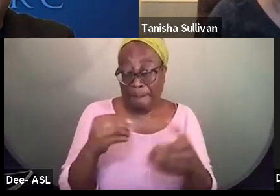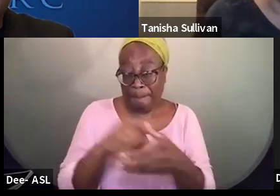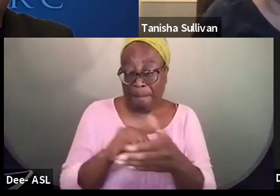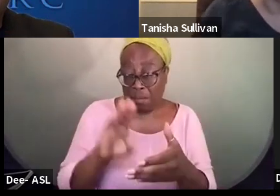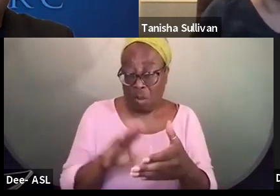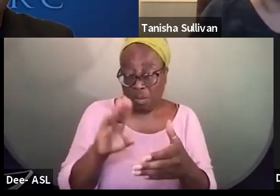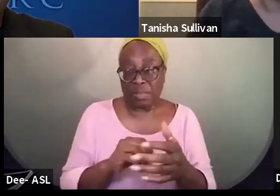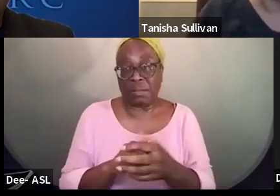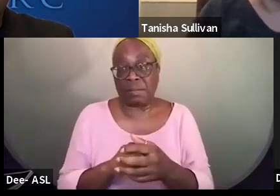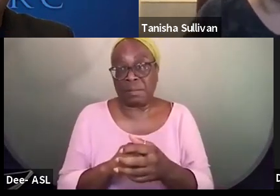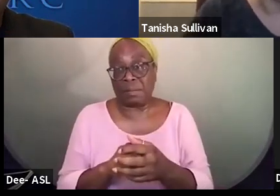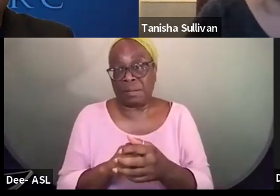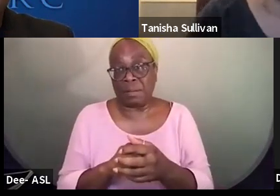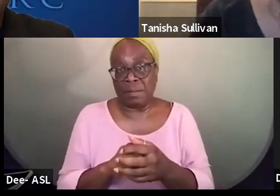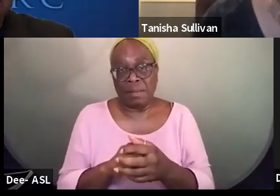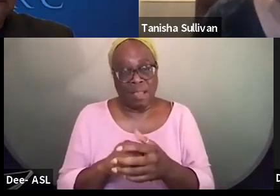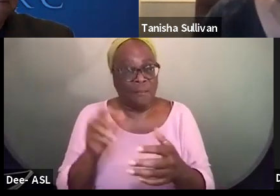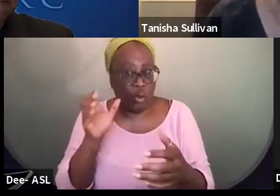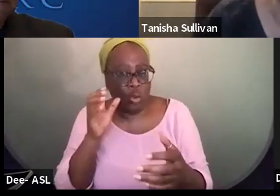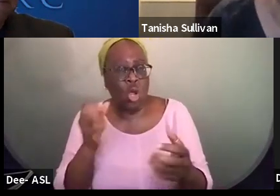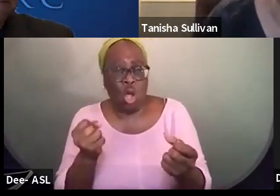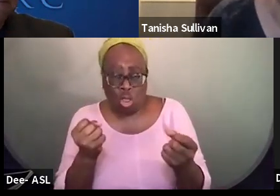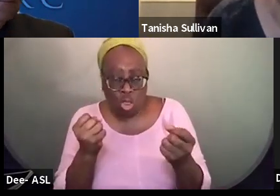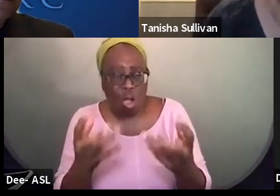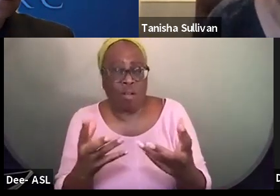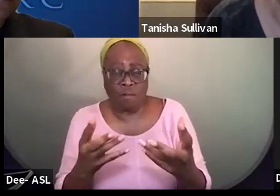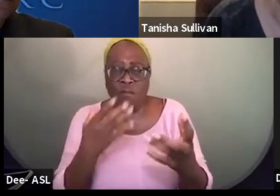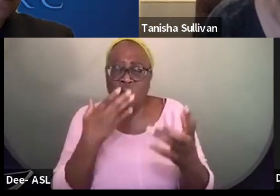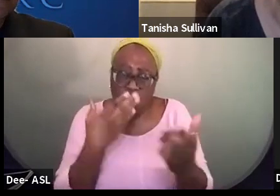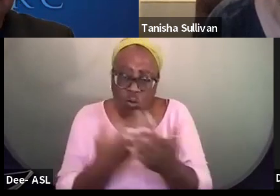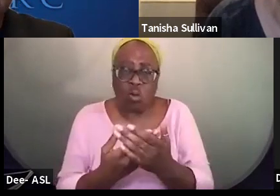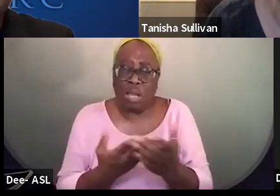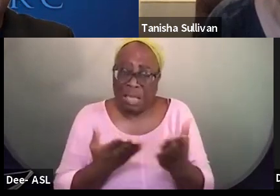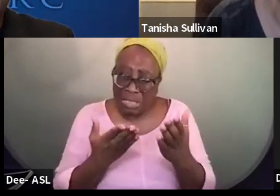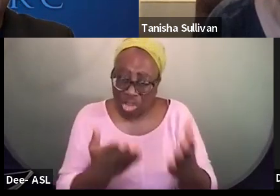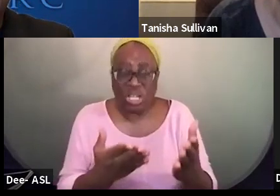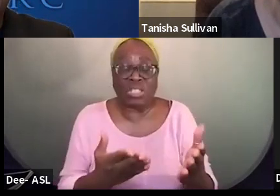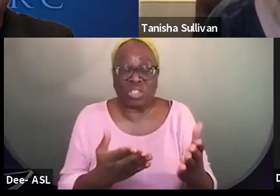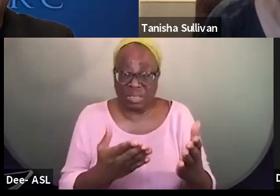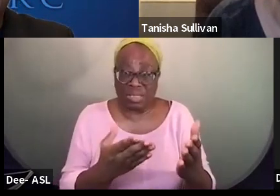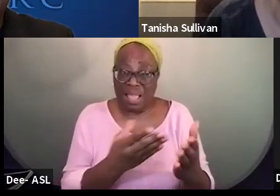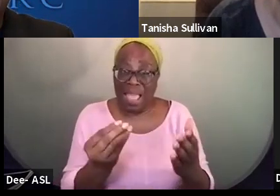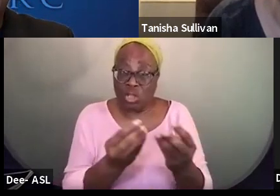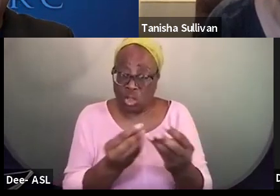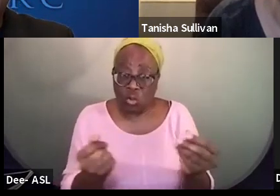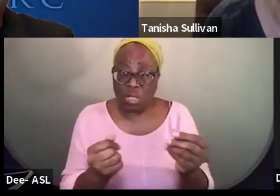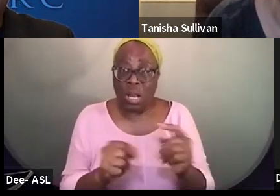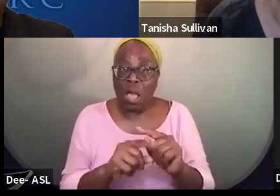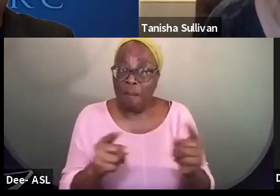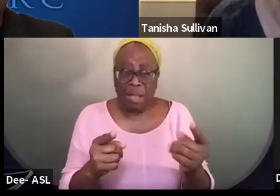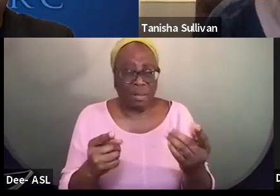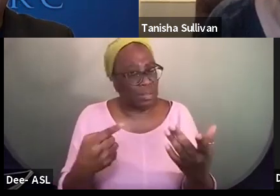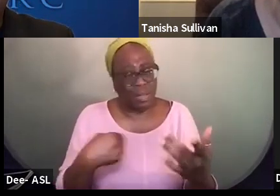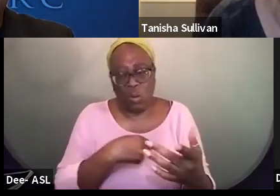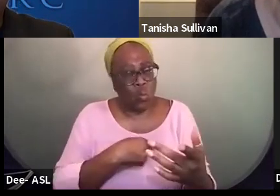months are great suggestions. A lot of the suggestions are the solutions to the issue. But what we fail to do is interact with the